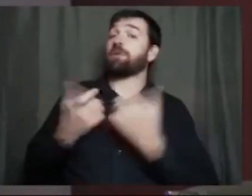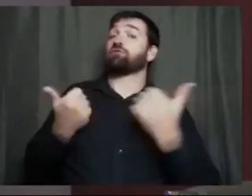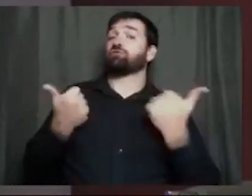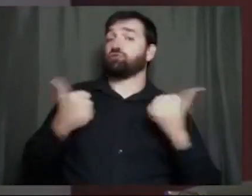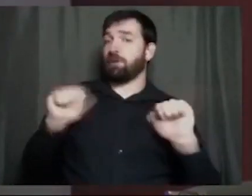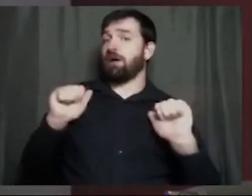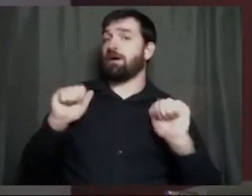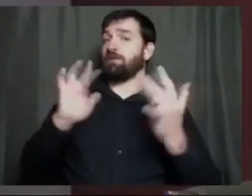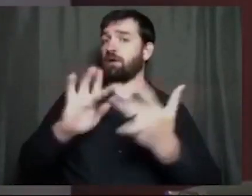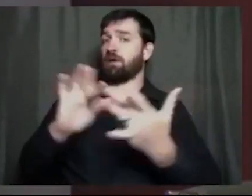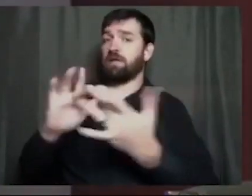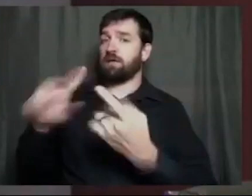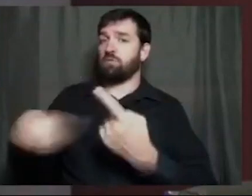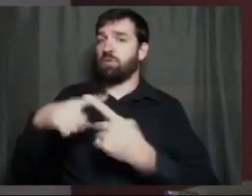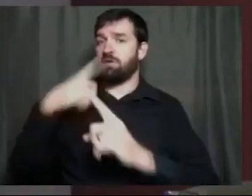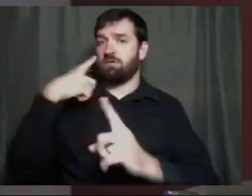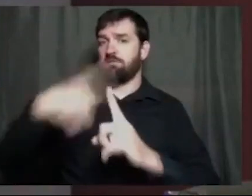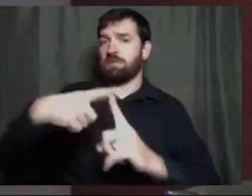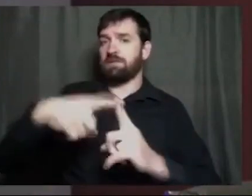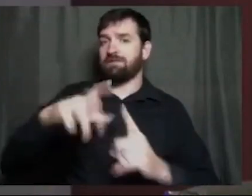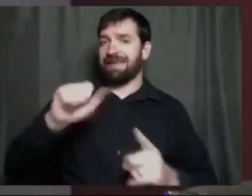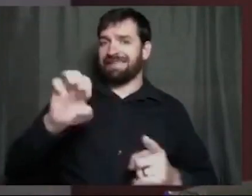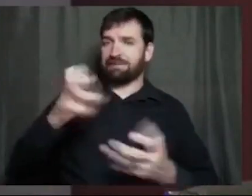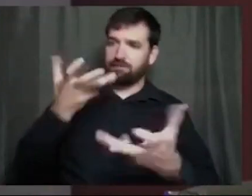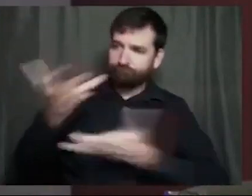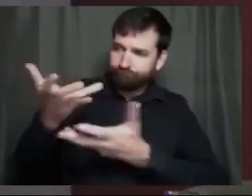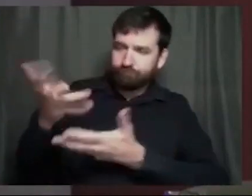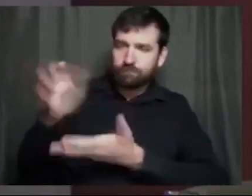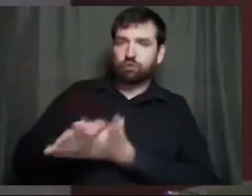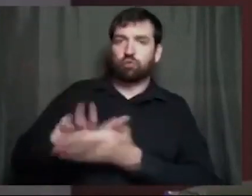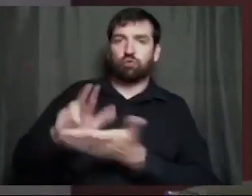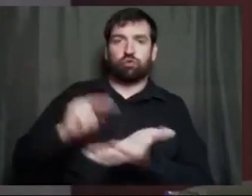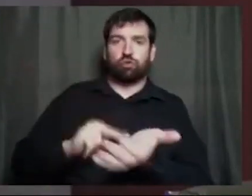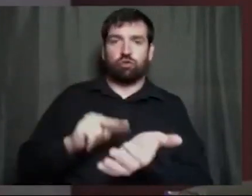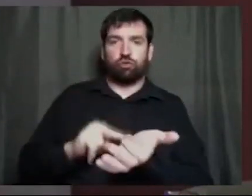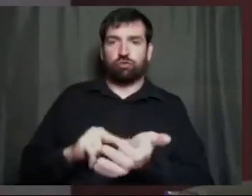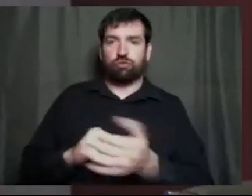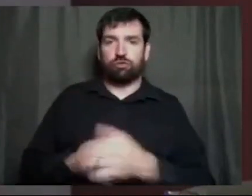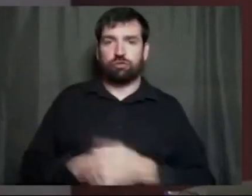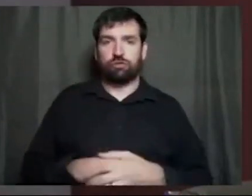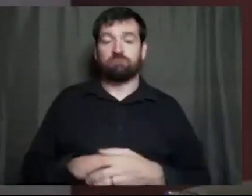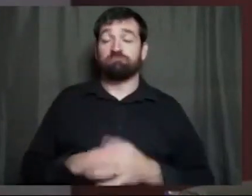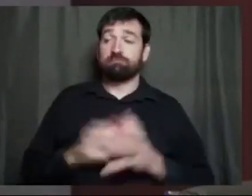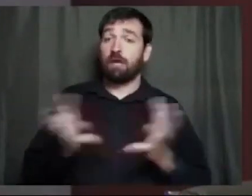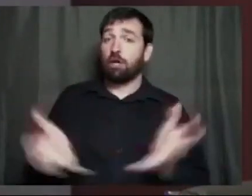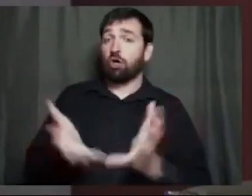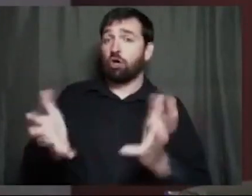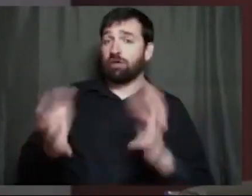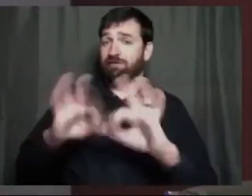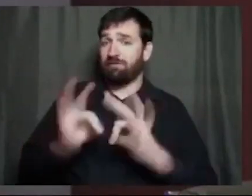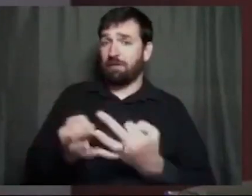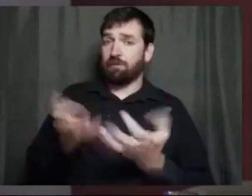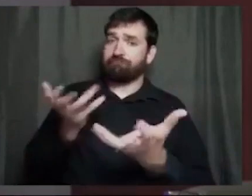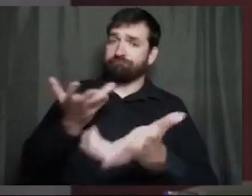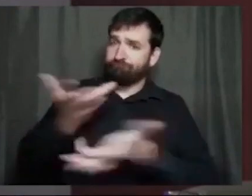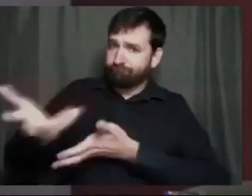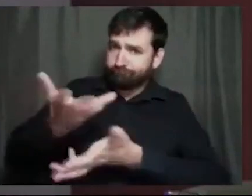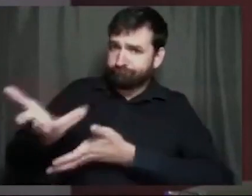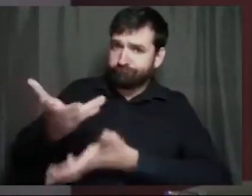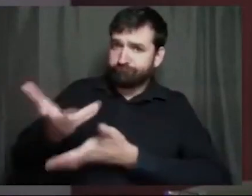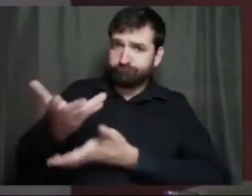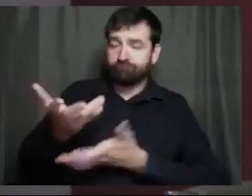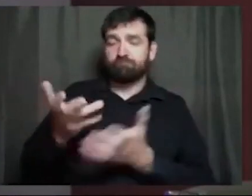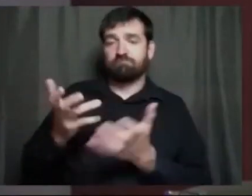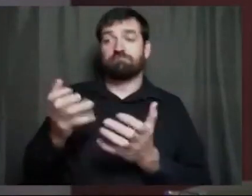positive case, and they work with the school nurse oftentimes to do that. I would encourage all families to work with the school nurse if they ask you